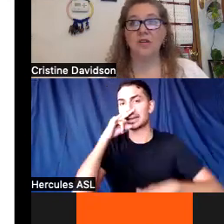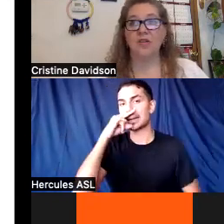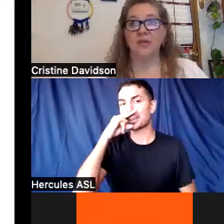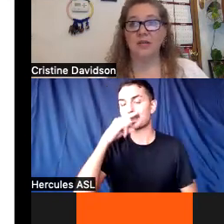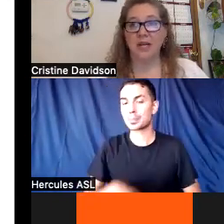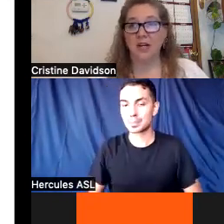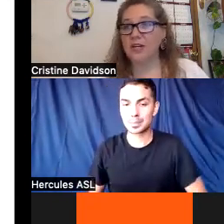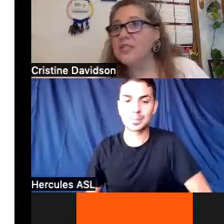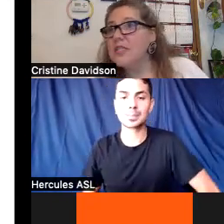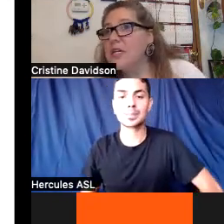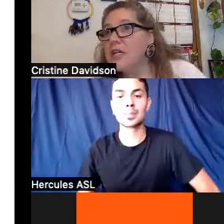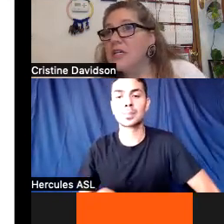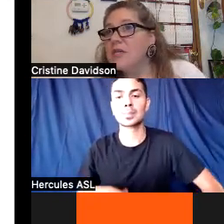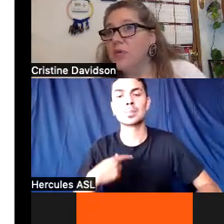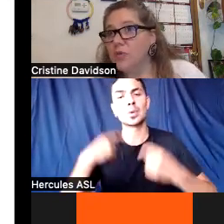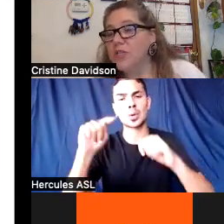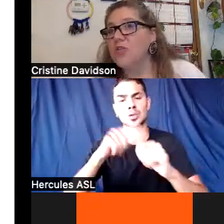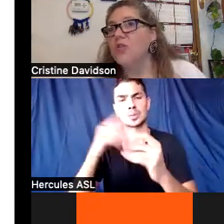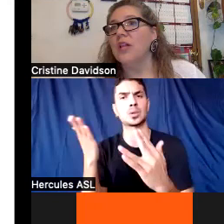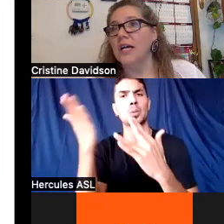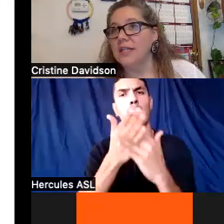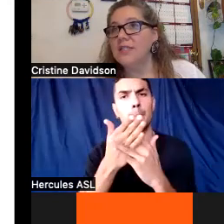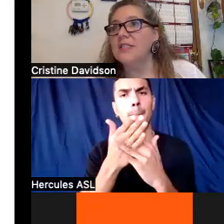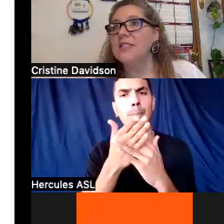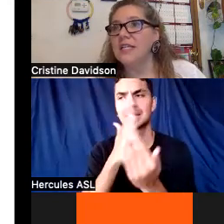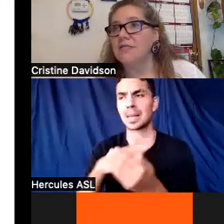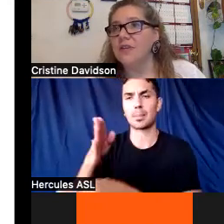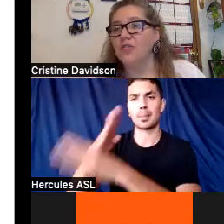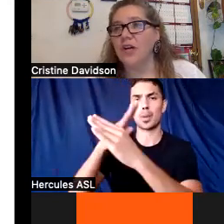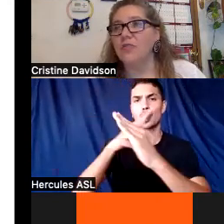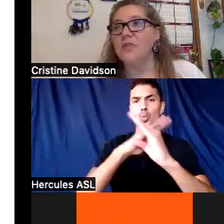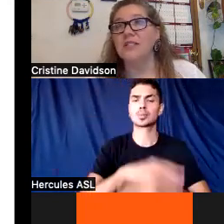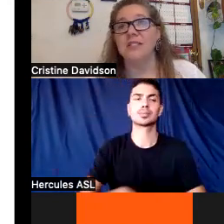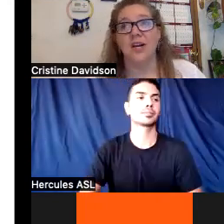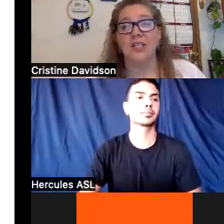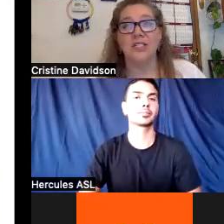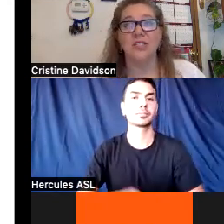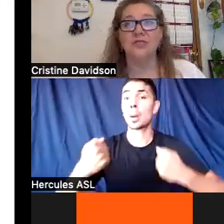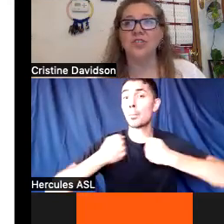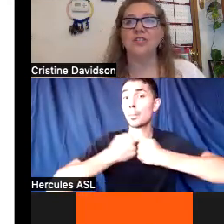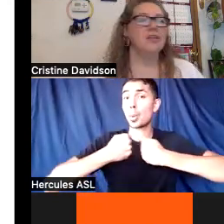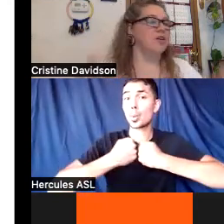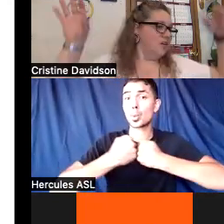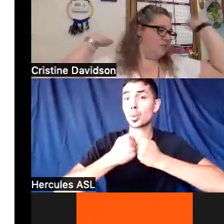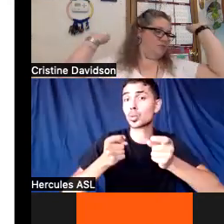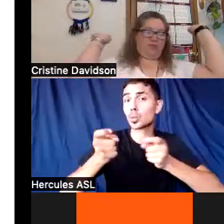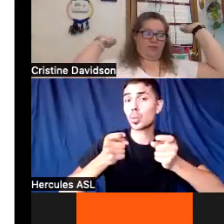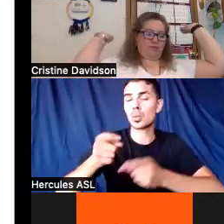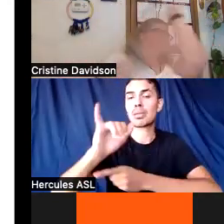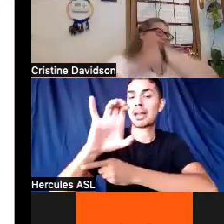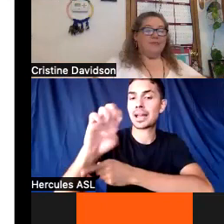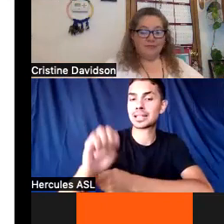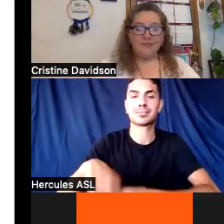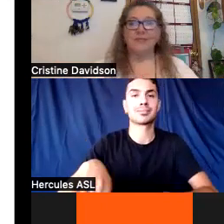harm or being barriers. Border Patrol, ICE, state and federal governments, the Constitution.